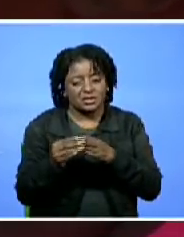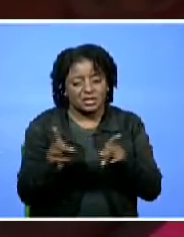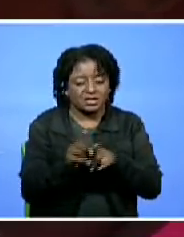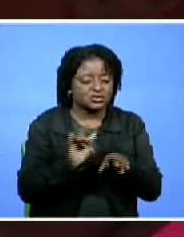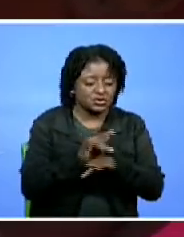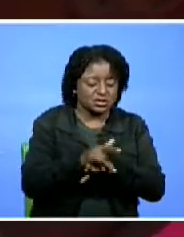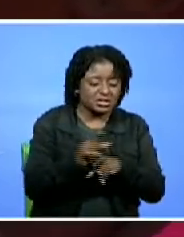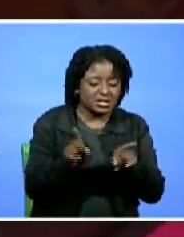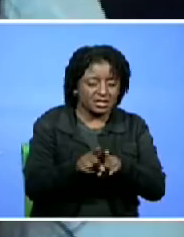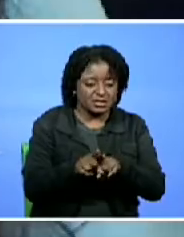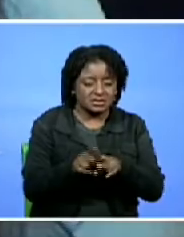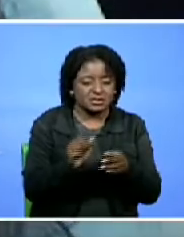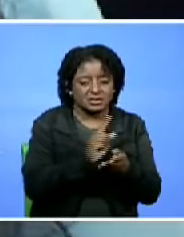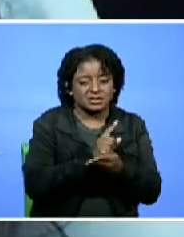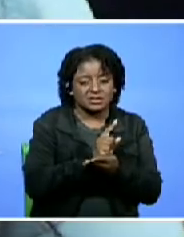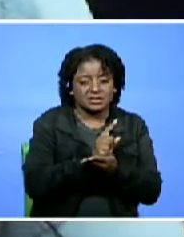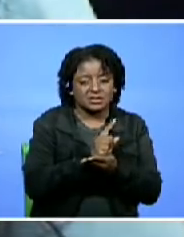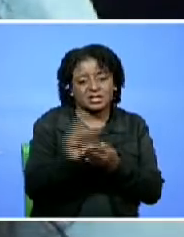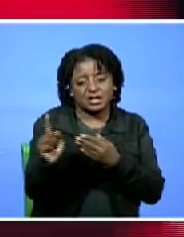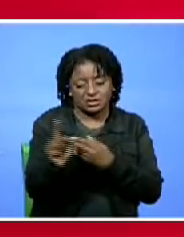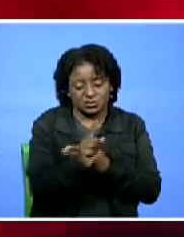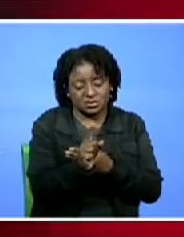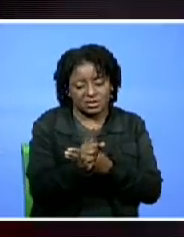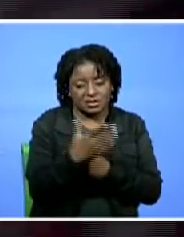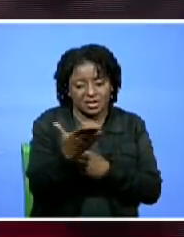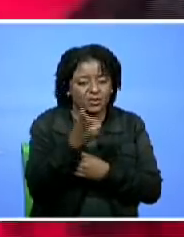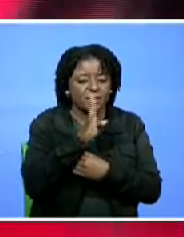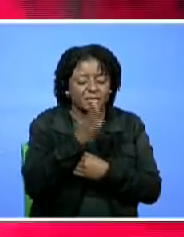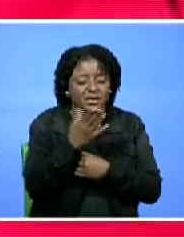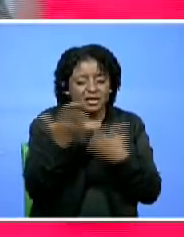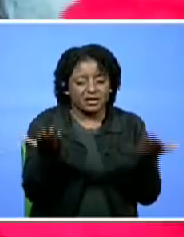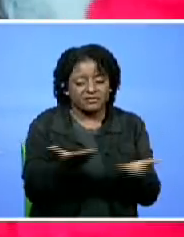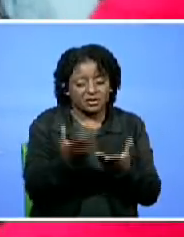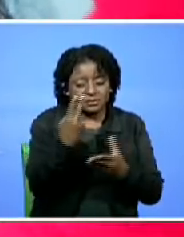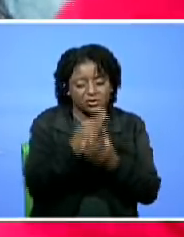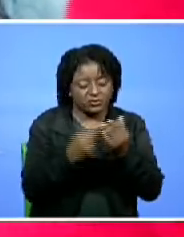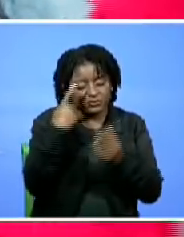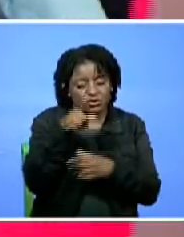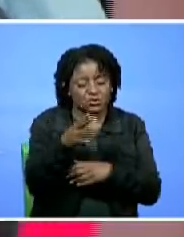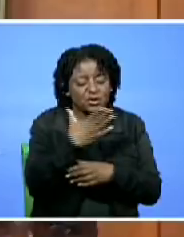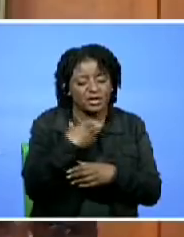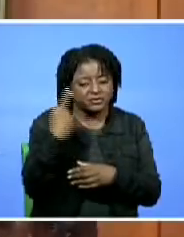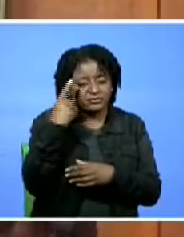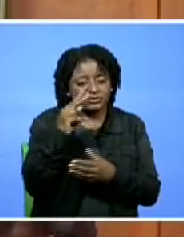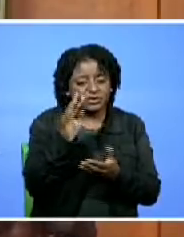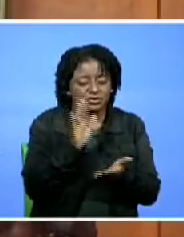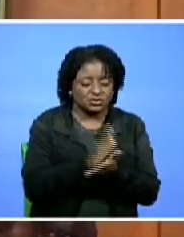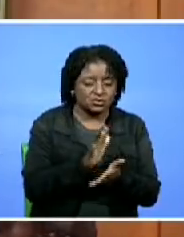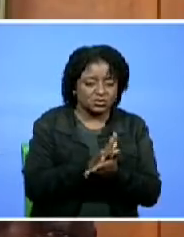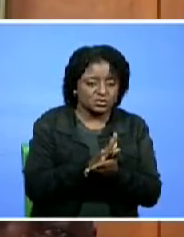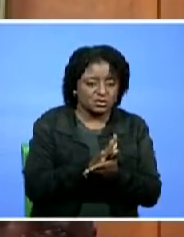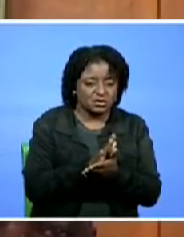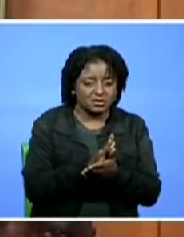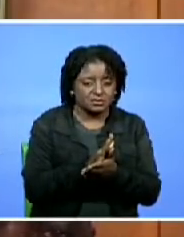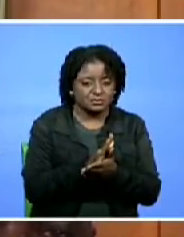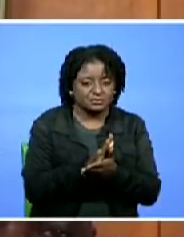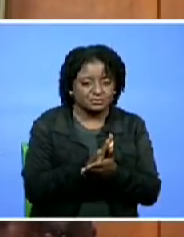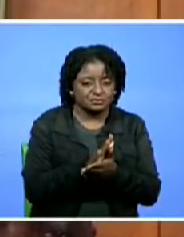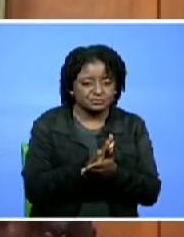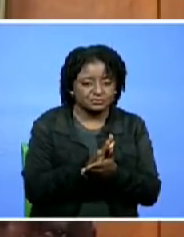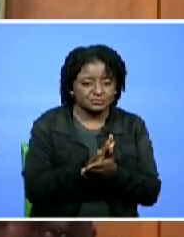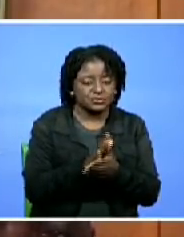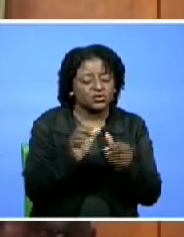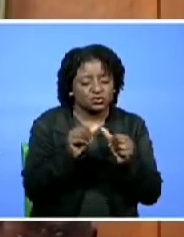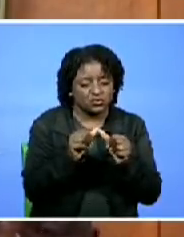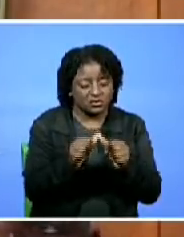week, where we would be available both for you and for the school. Remain firm,